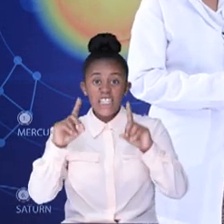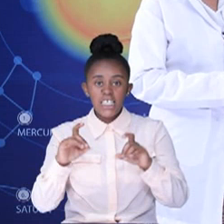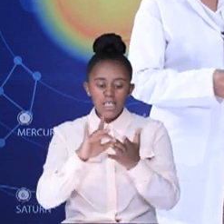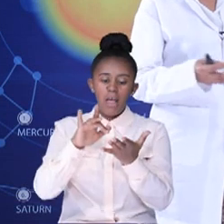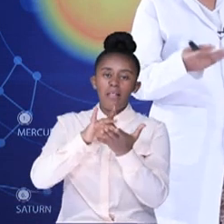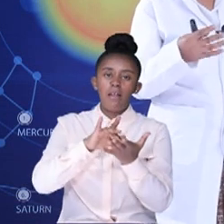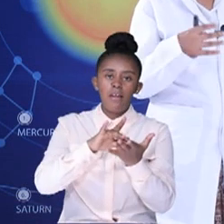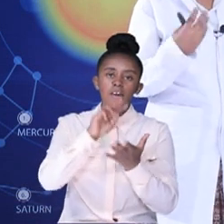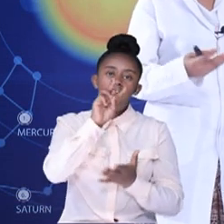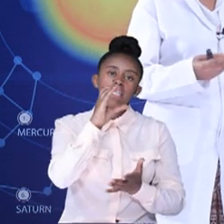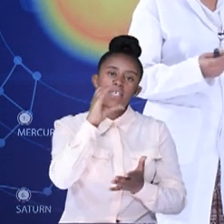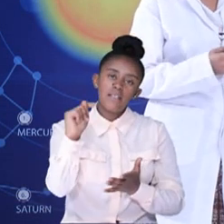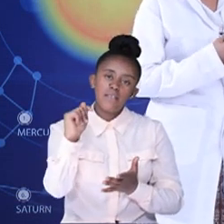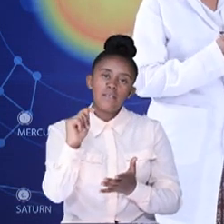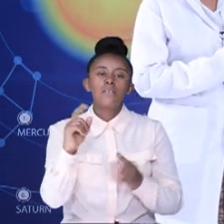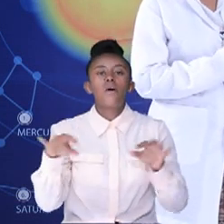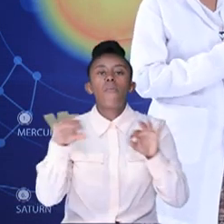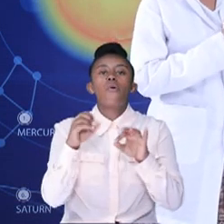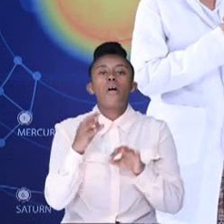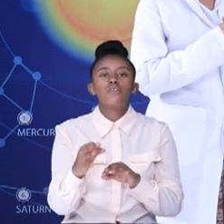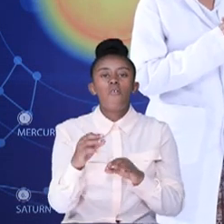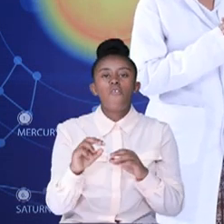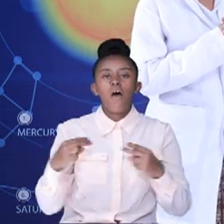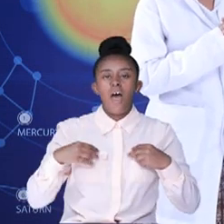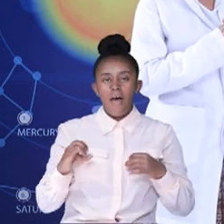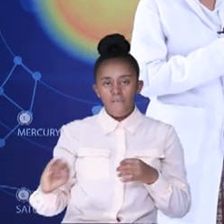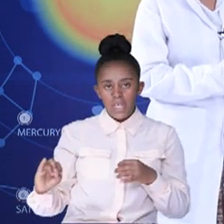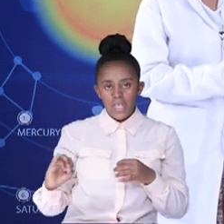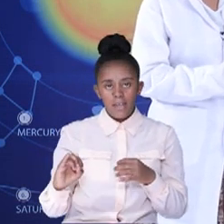center, and the importance of having